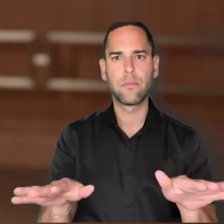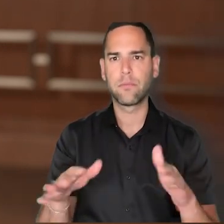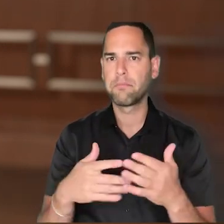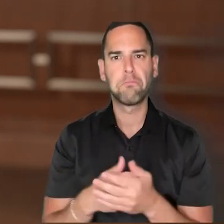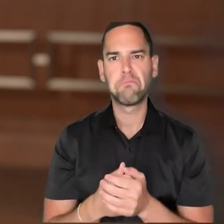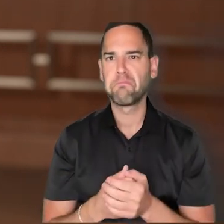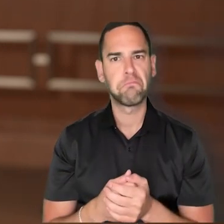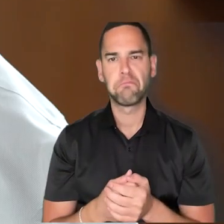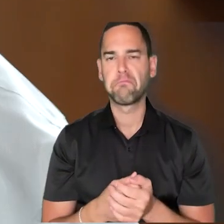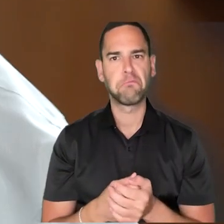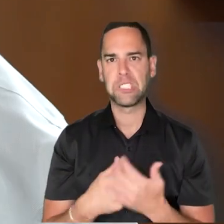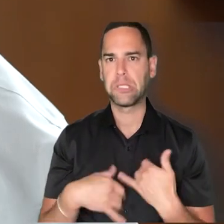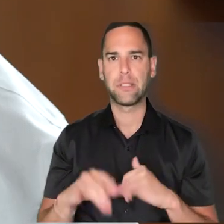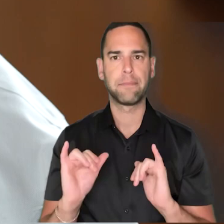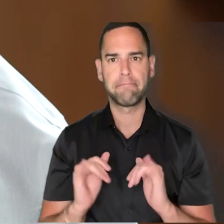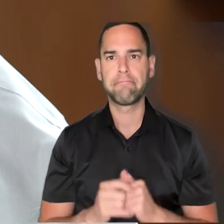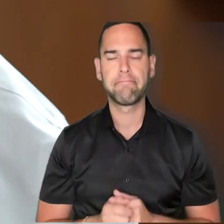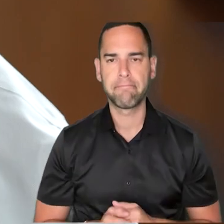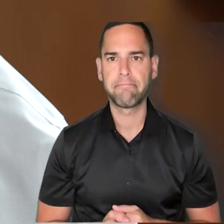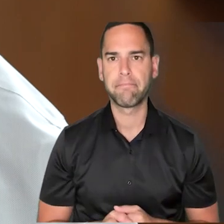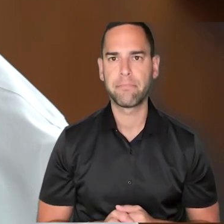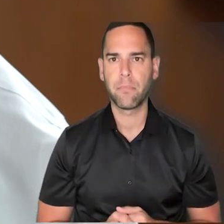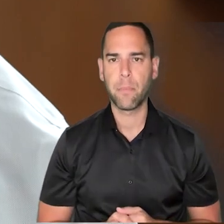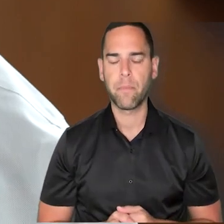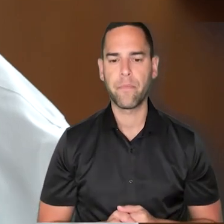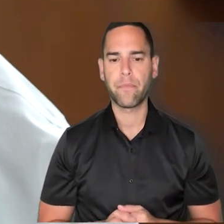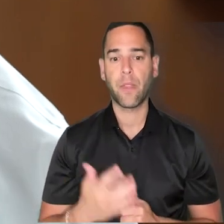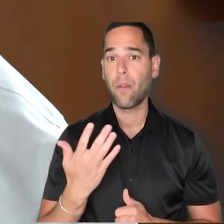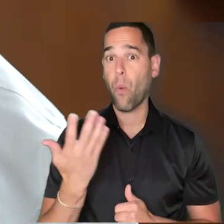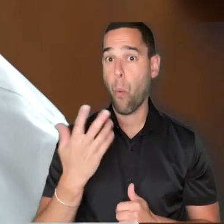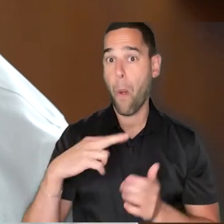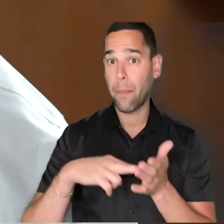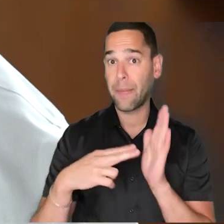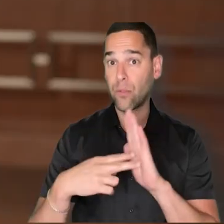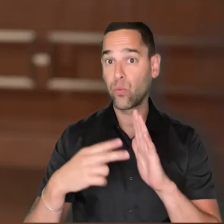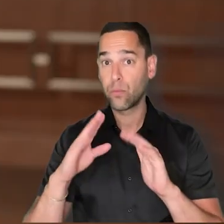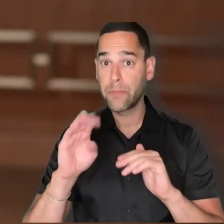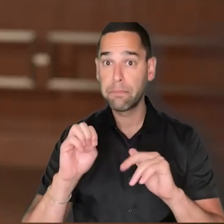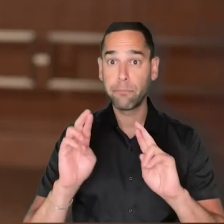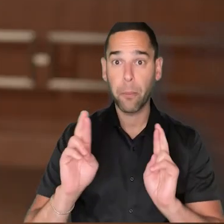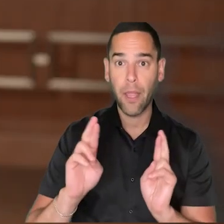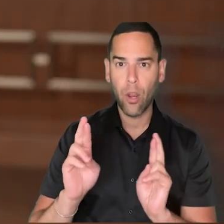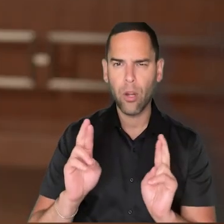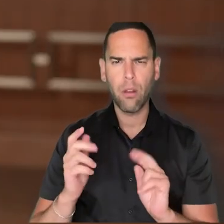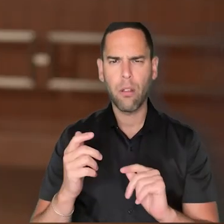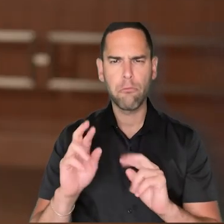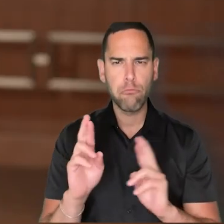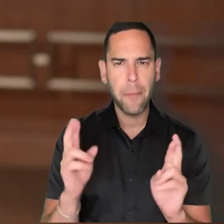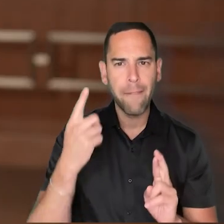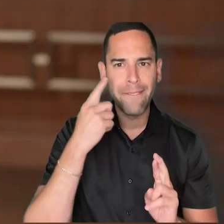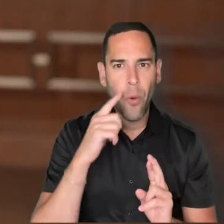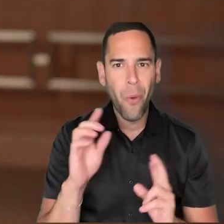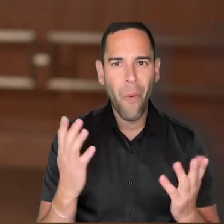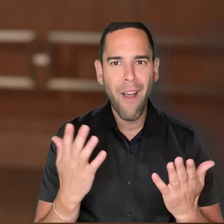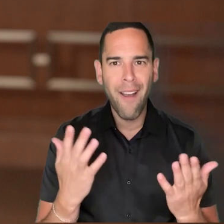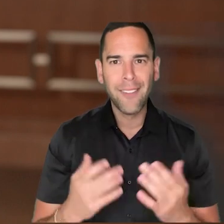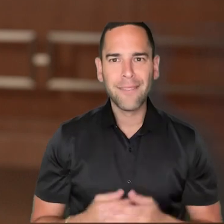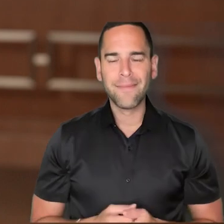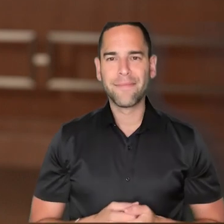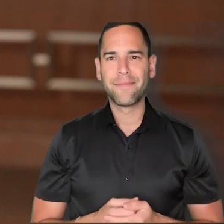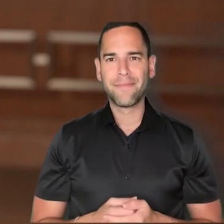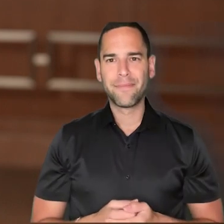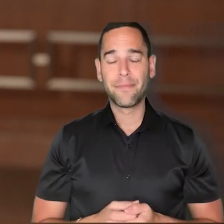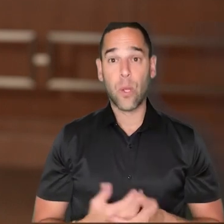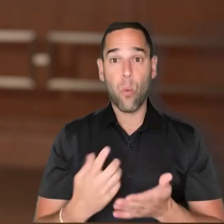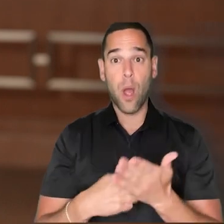disability about what to do when future situations like this happen. What does it mean to be prepared, and what are we being prepared